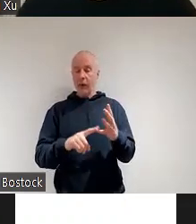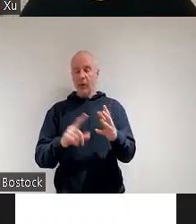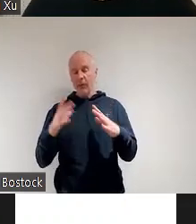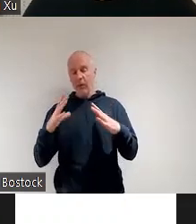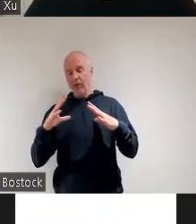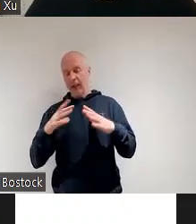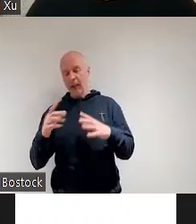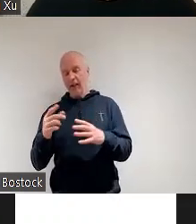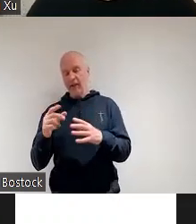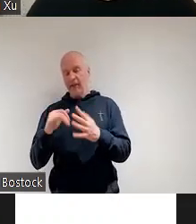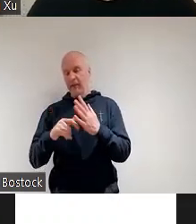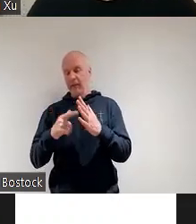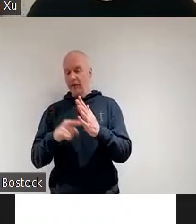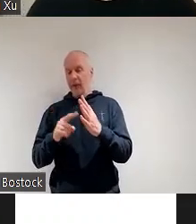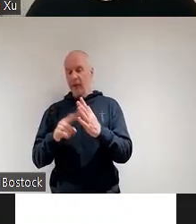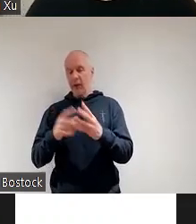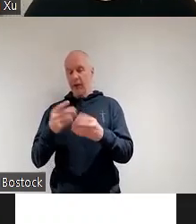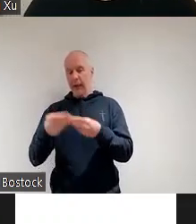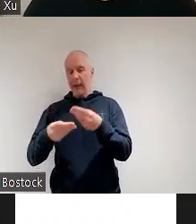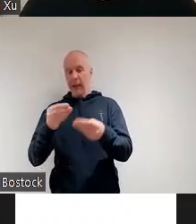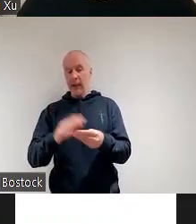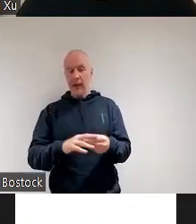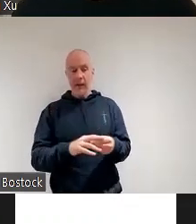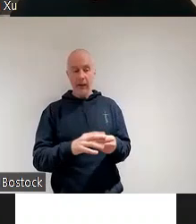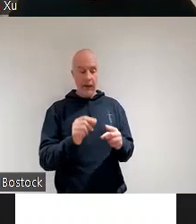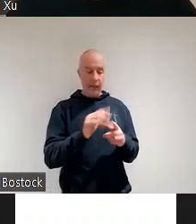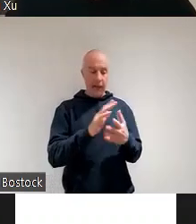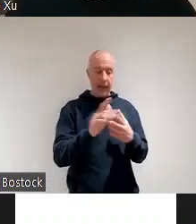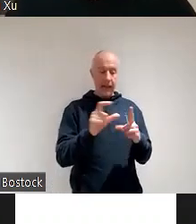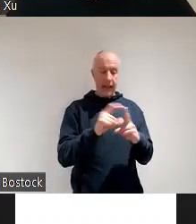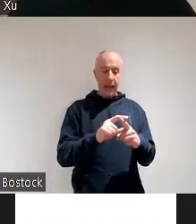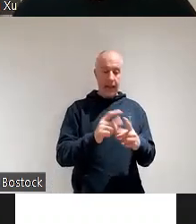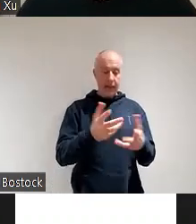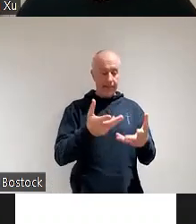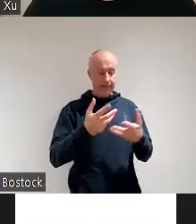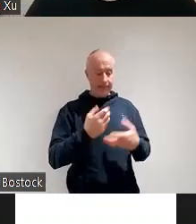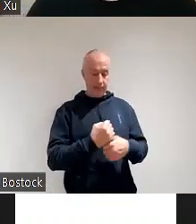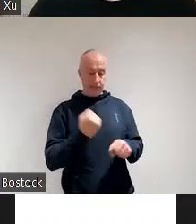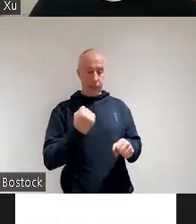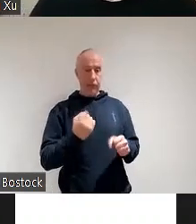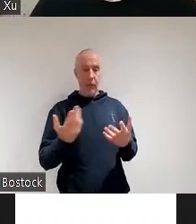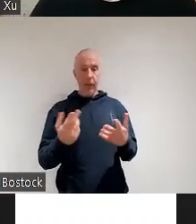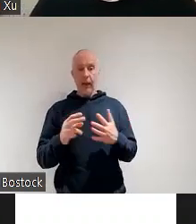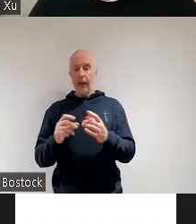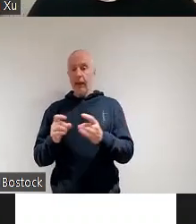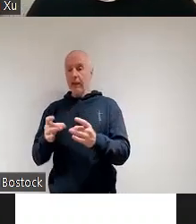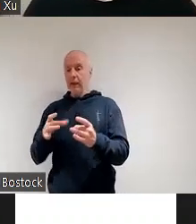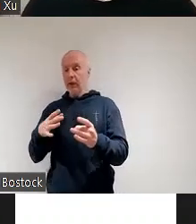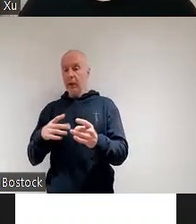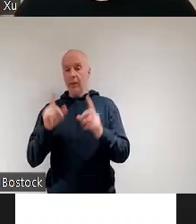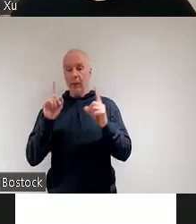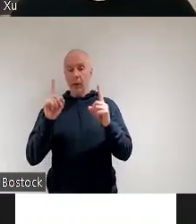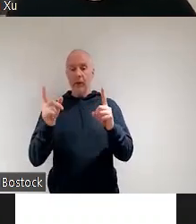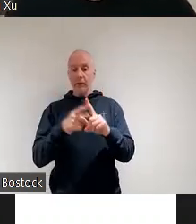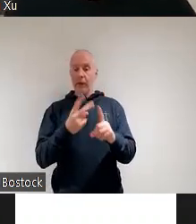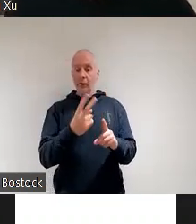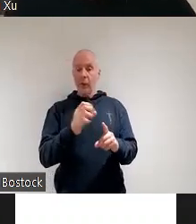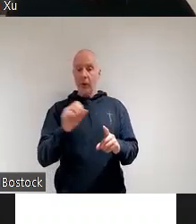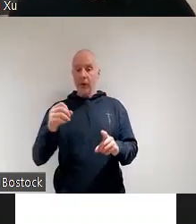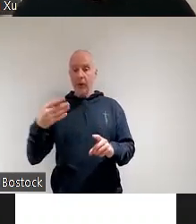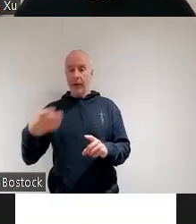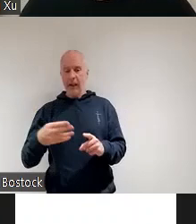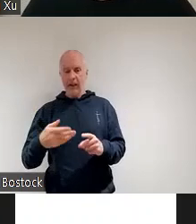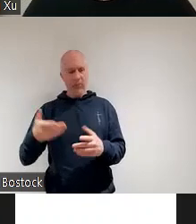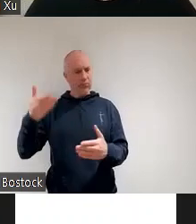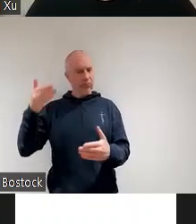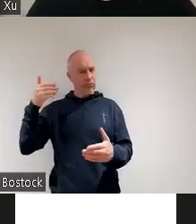introduced me. So I received my PhD degree at Nottingham University back in 2009. That was a long time ago.